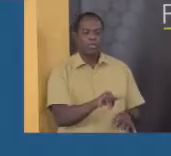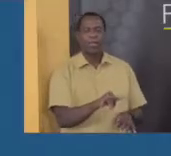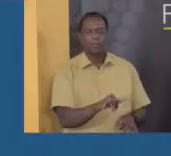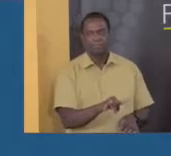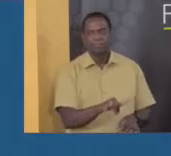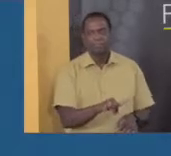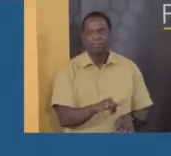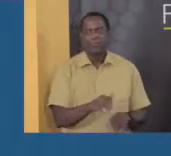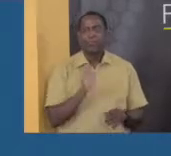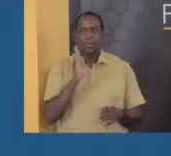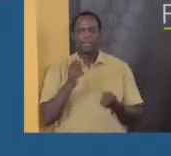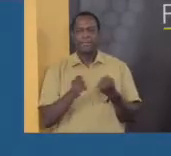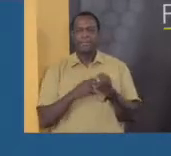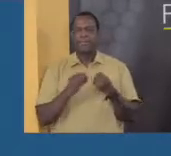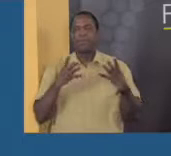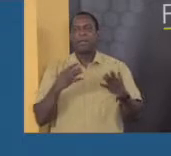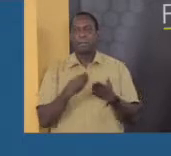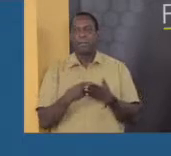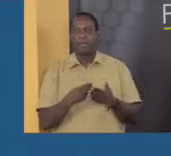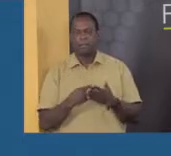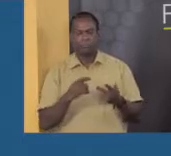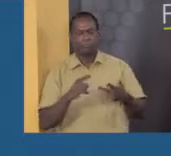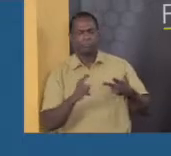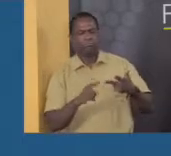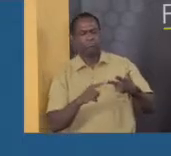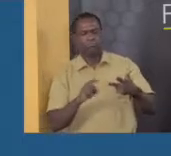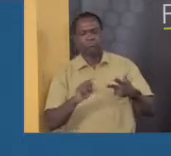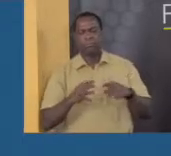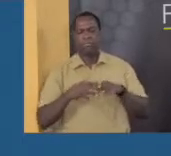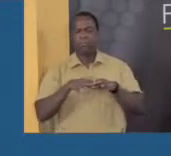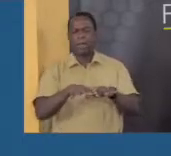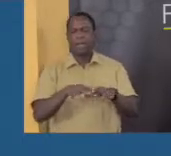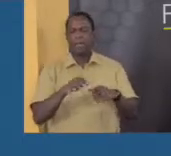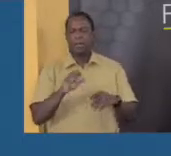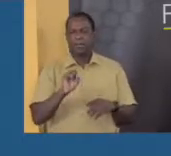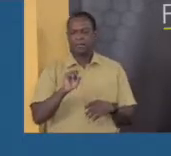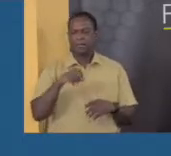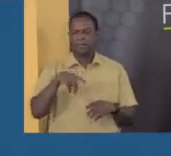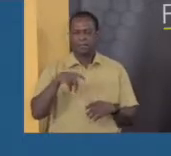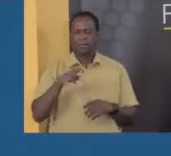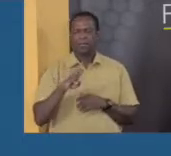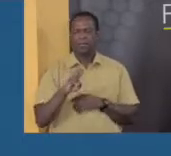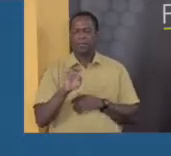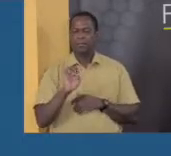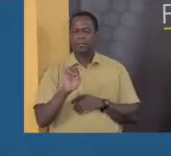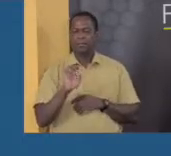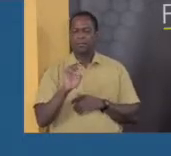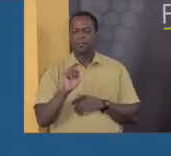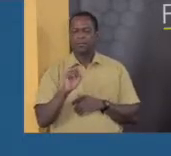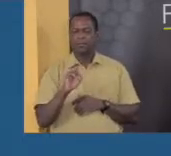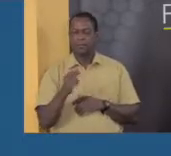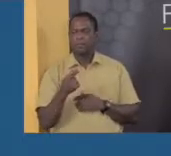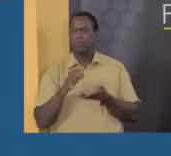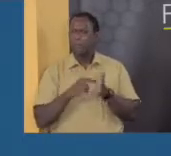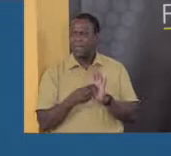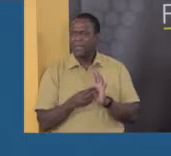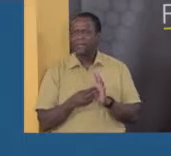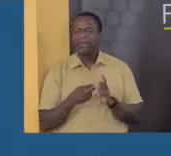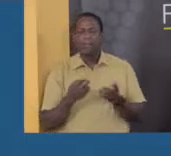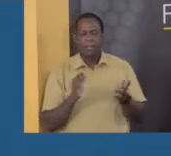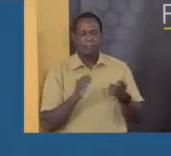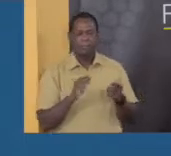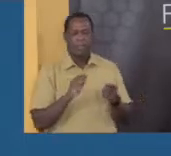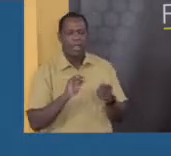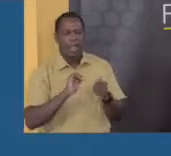And spreading. So spreading is just a process of layers of fabric. Again, we're talking production. So if